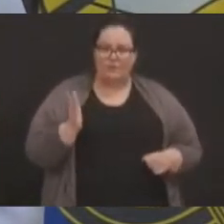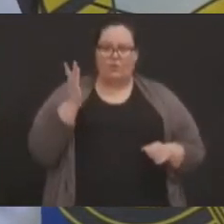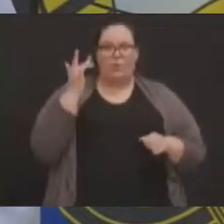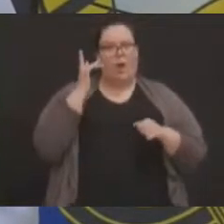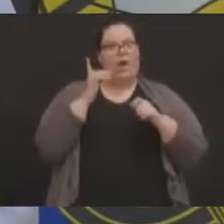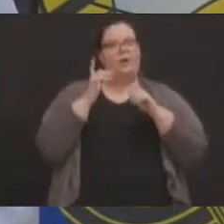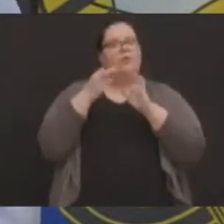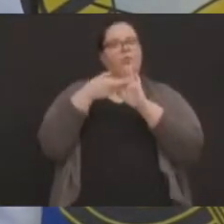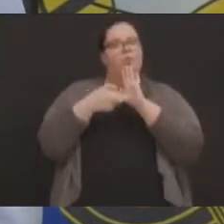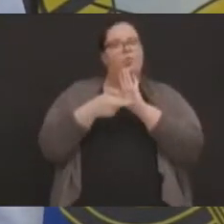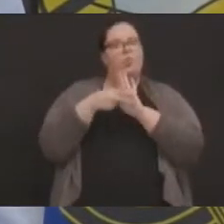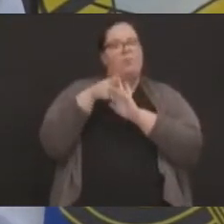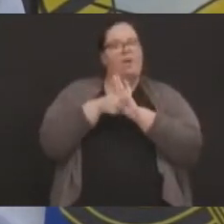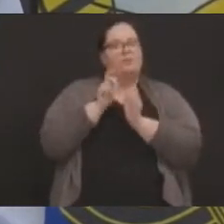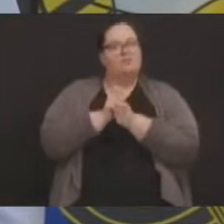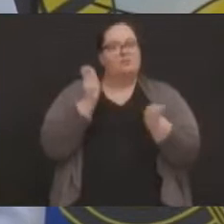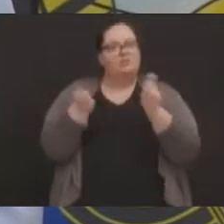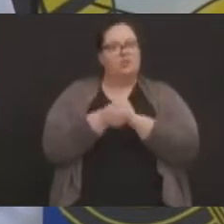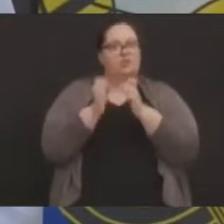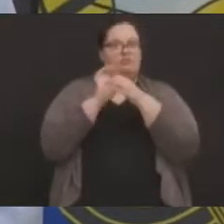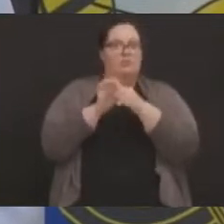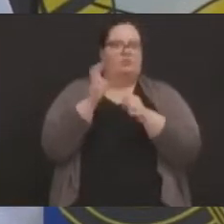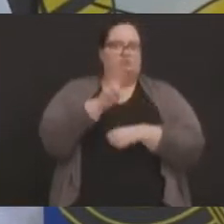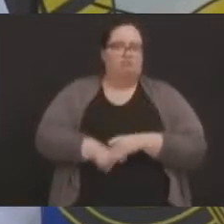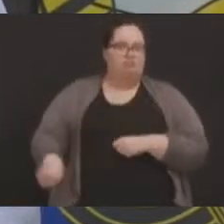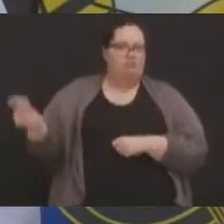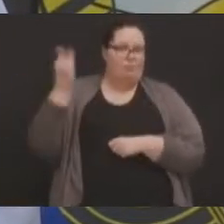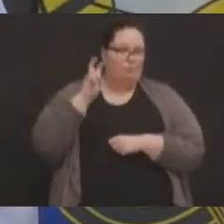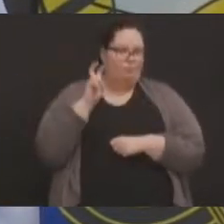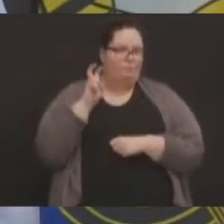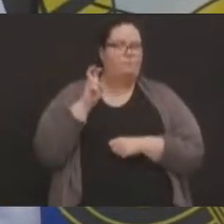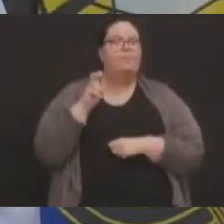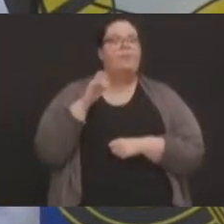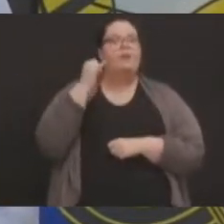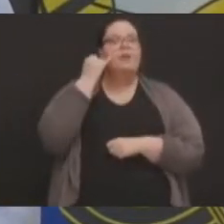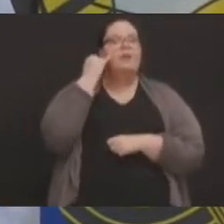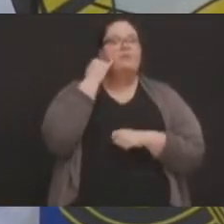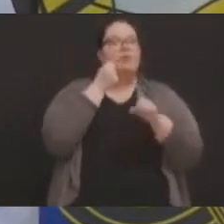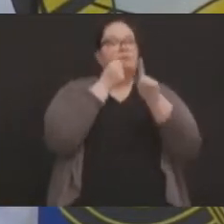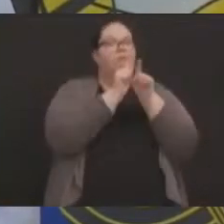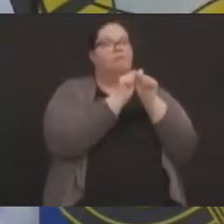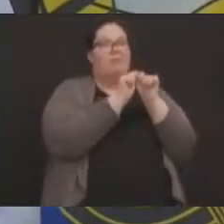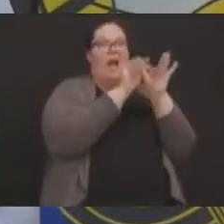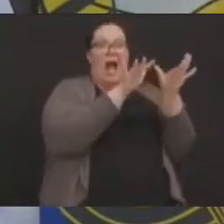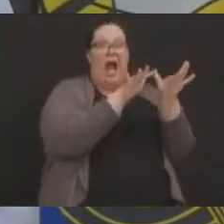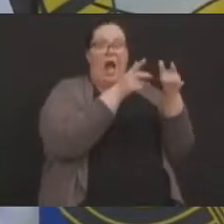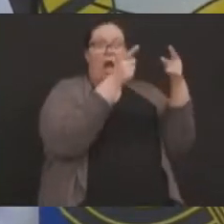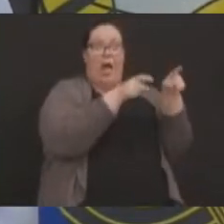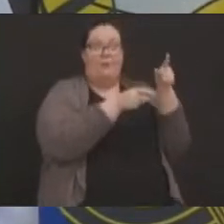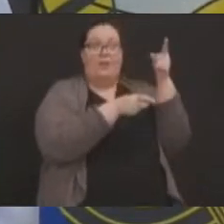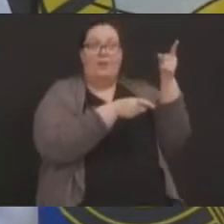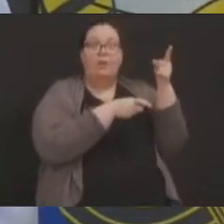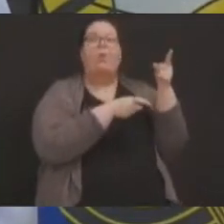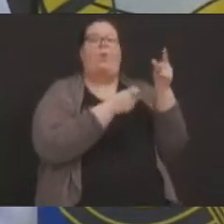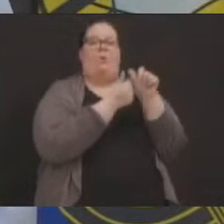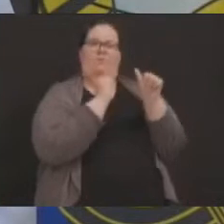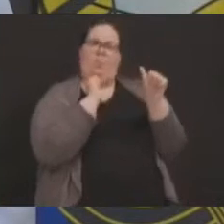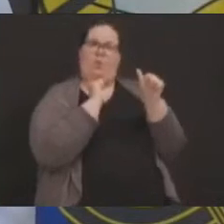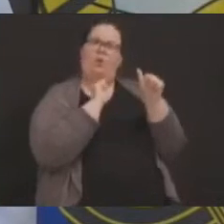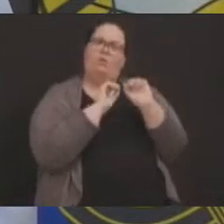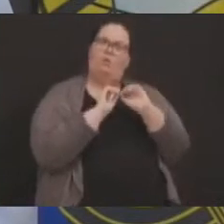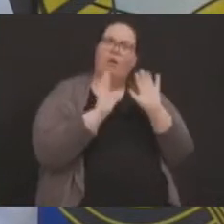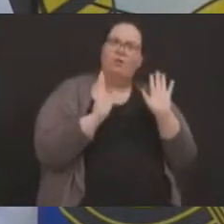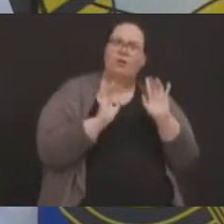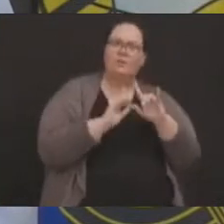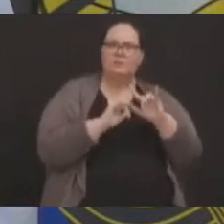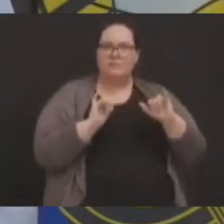province, but it's another thing to continually have to deal with new outbreaks as a result of travel. So we really need to stay on top of all